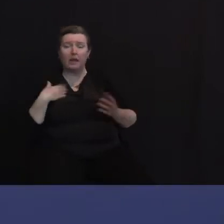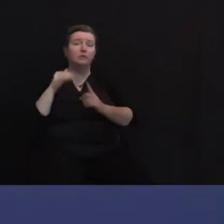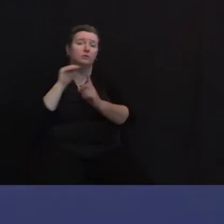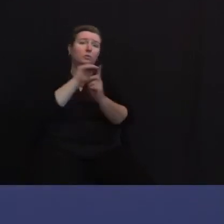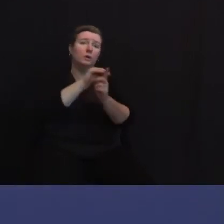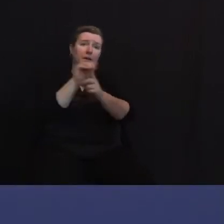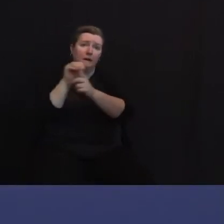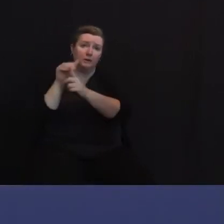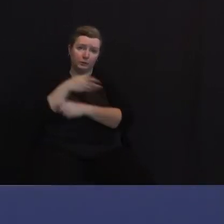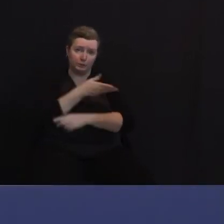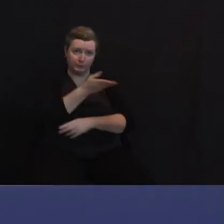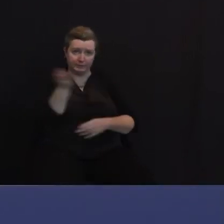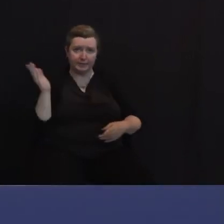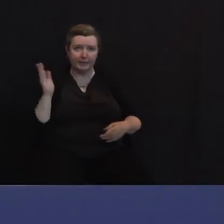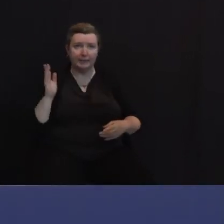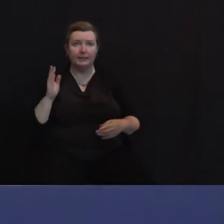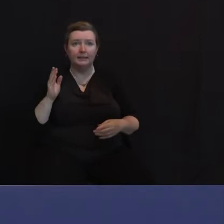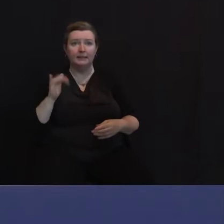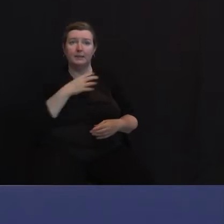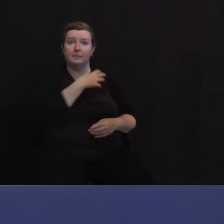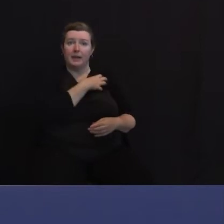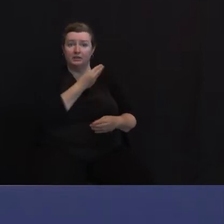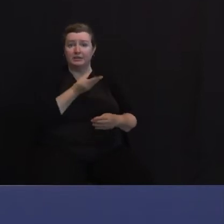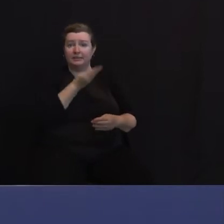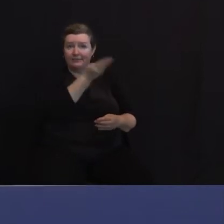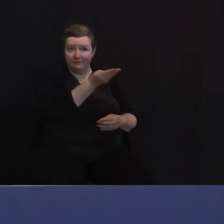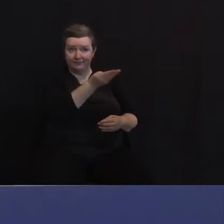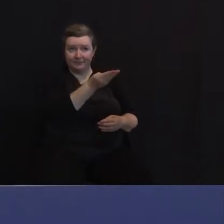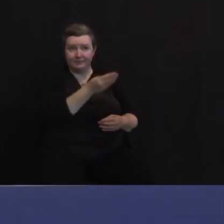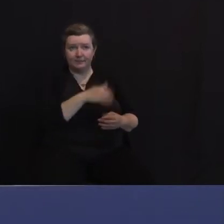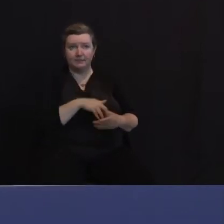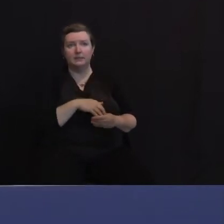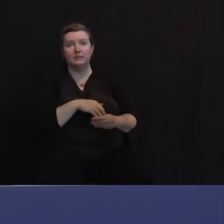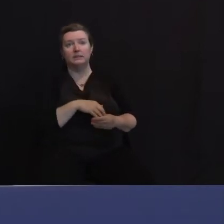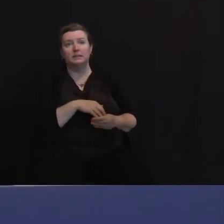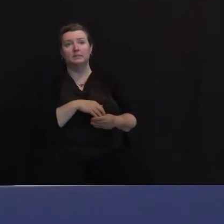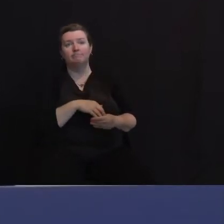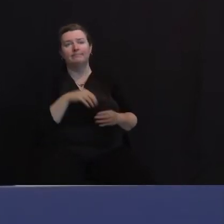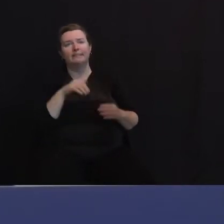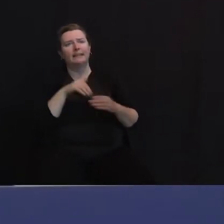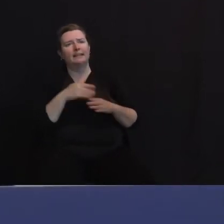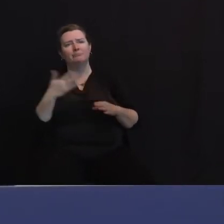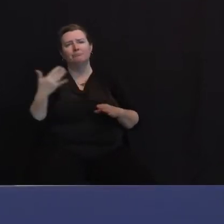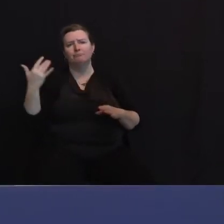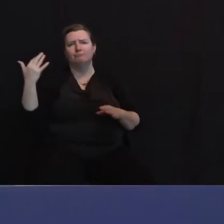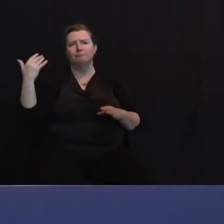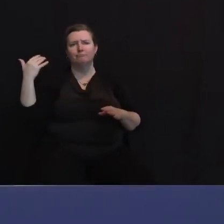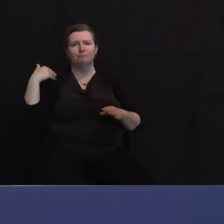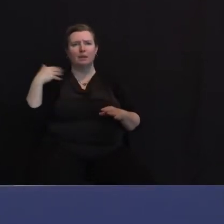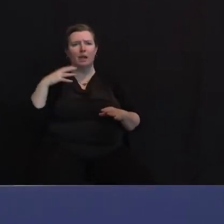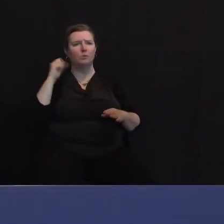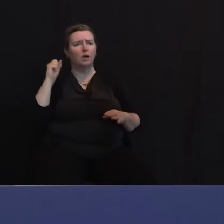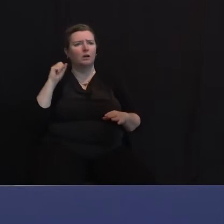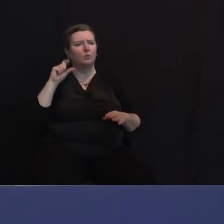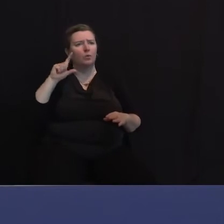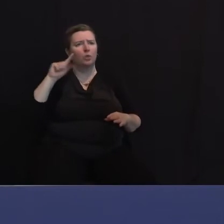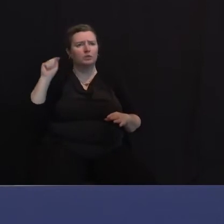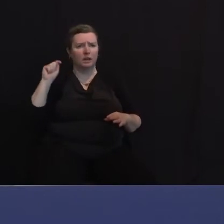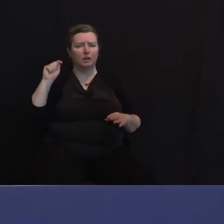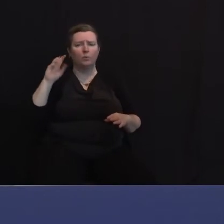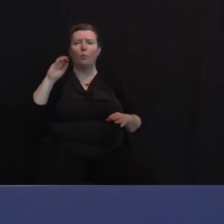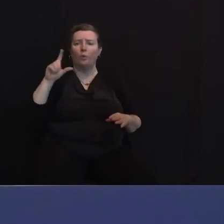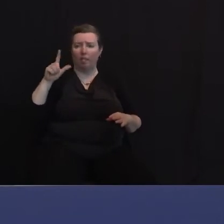and that token was presented in an unprecedented time. I was the lieutenant colonel of field operations, and we had 5